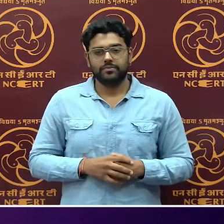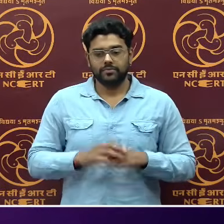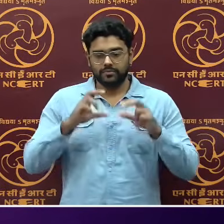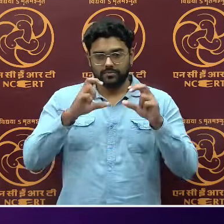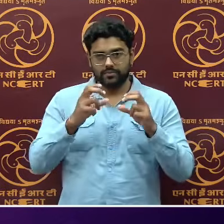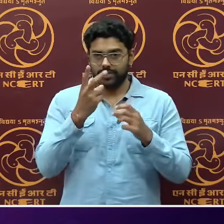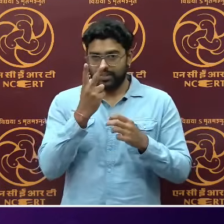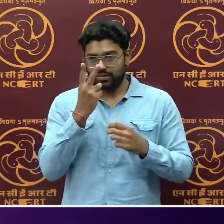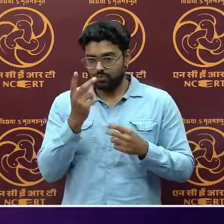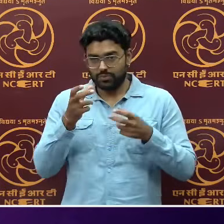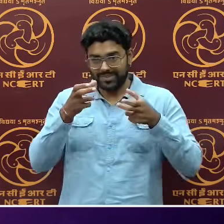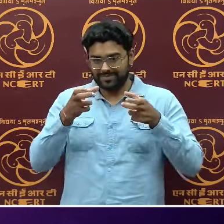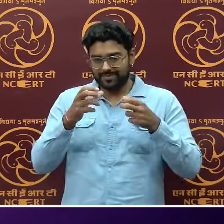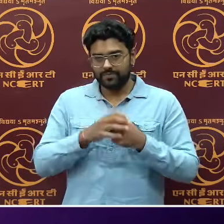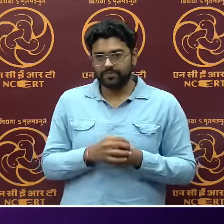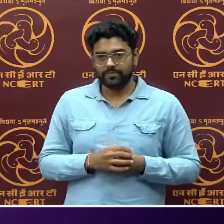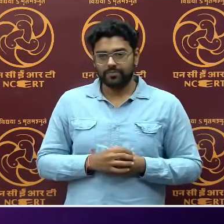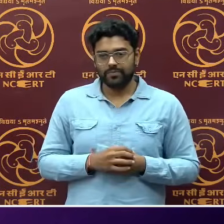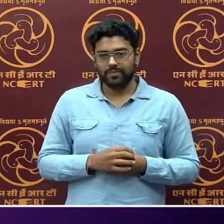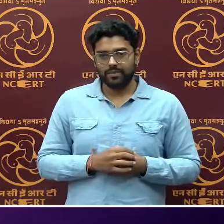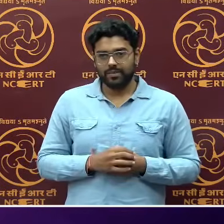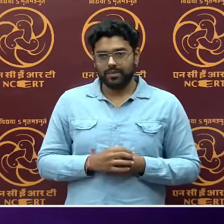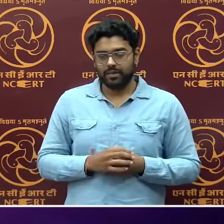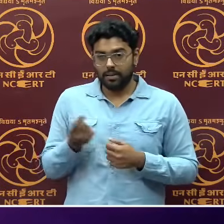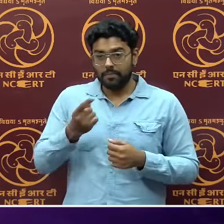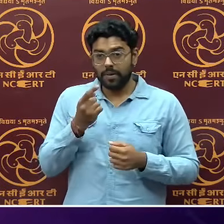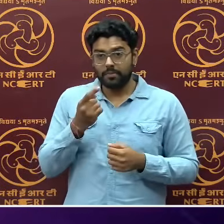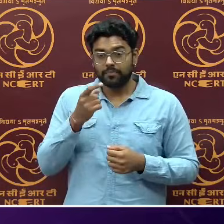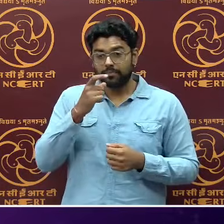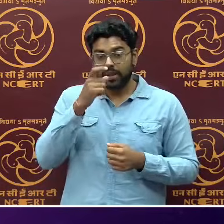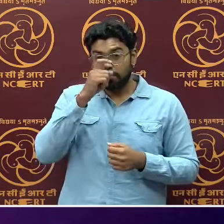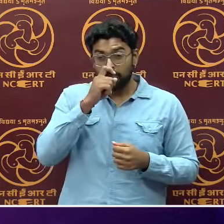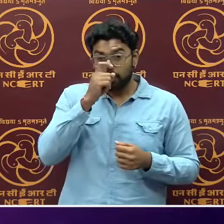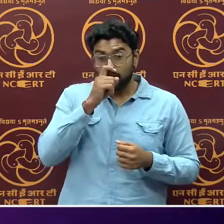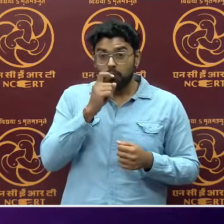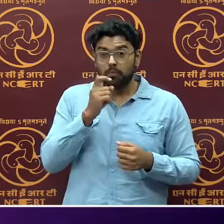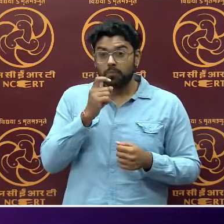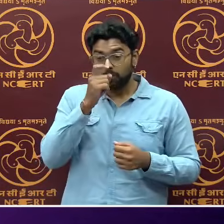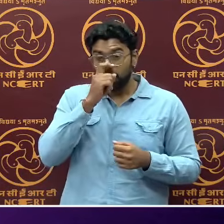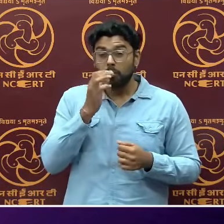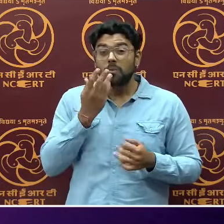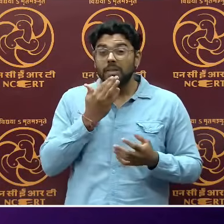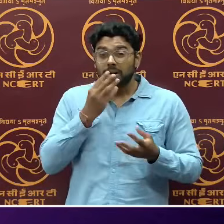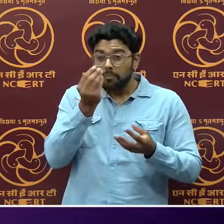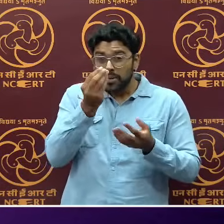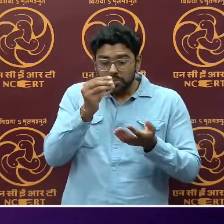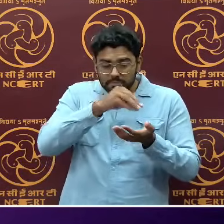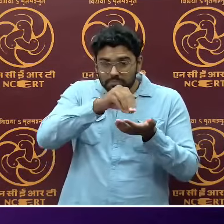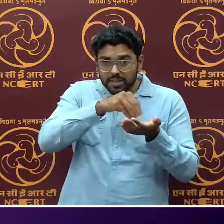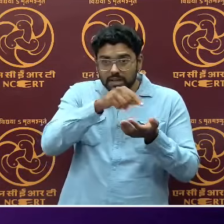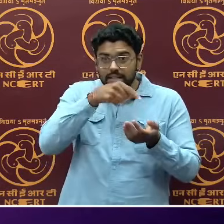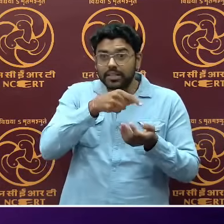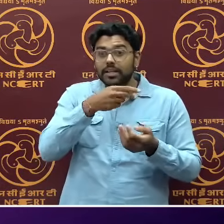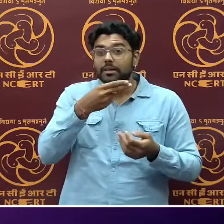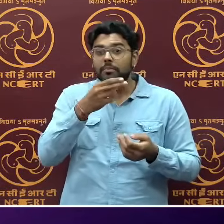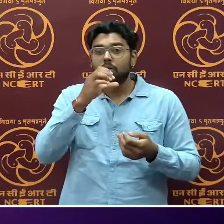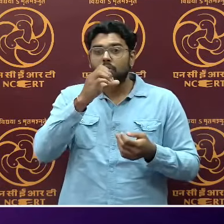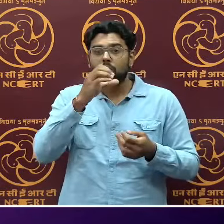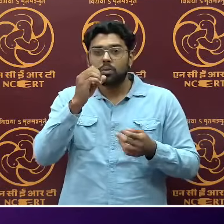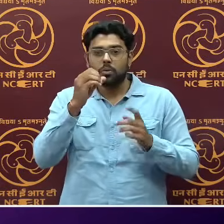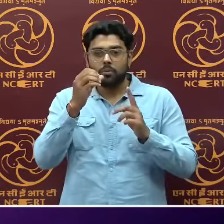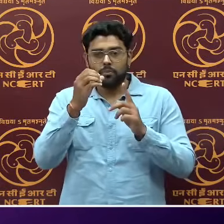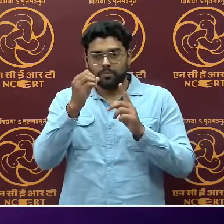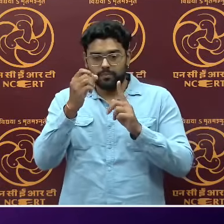So this beaker which has this beautiful blue color salt present in it, this is copper sulfate